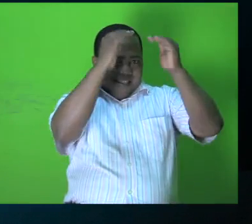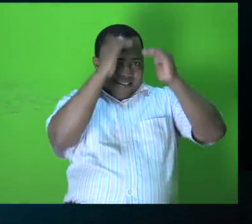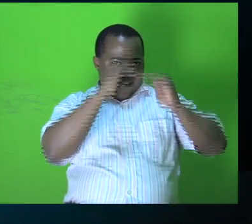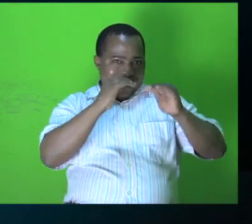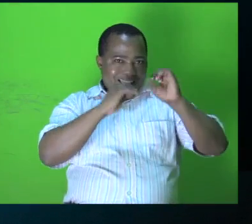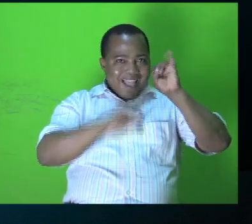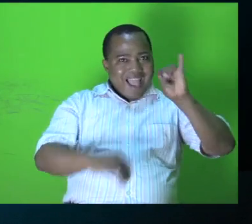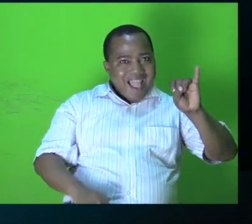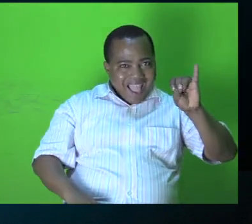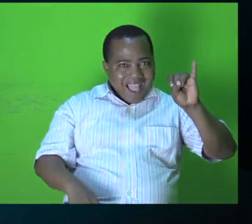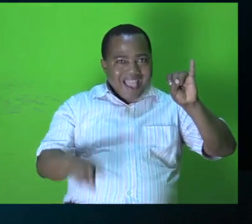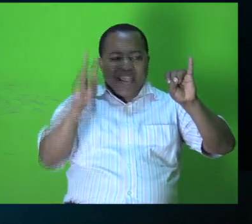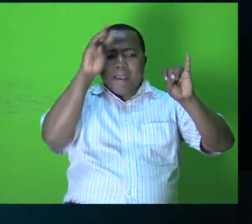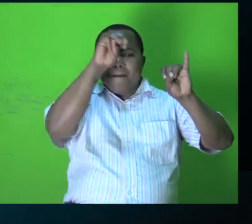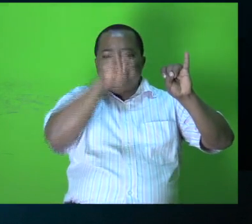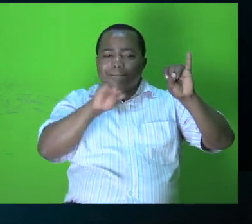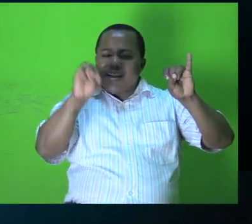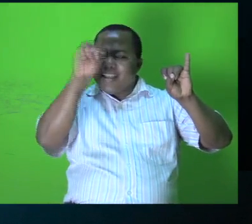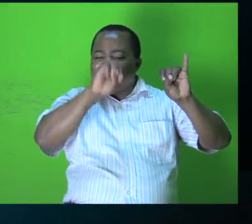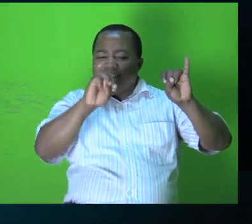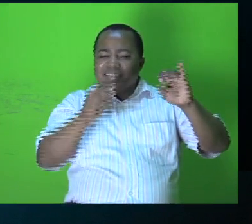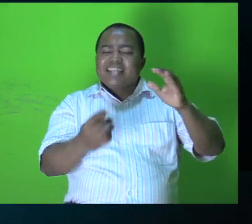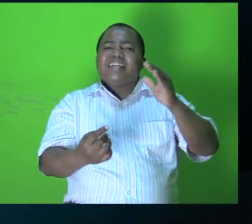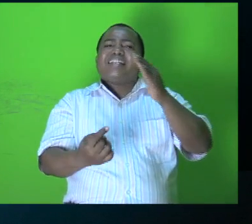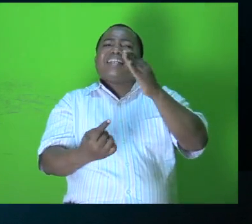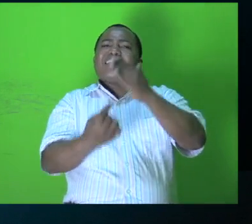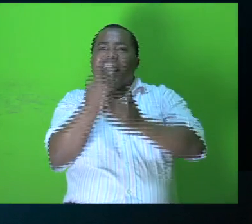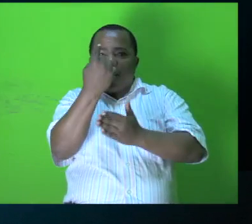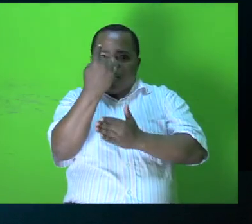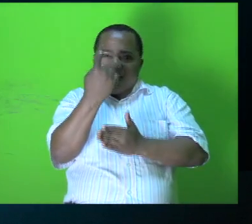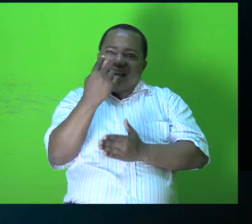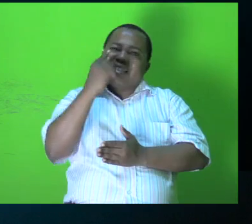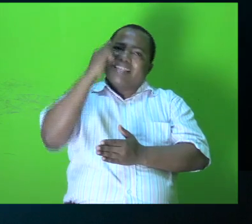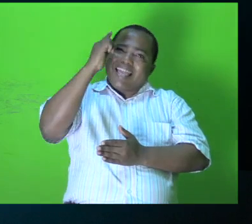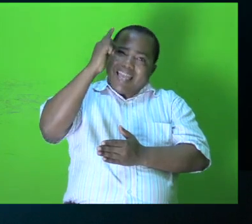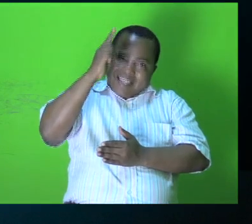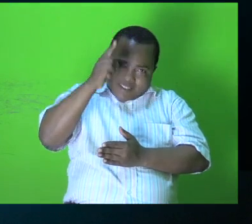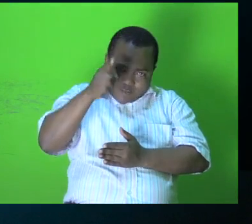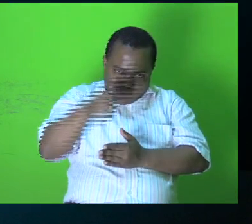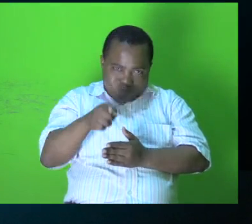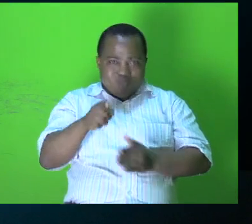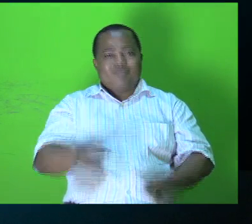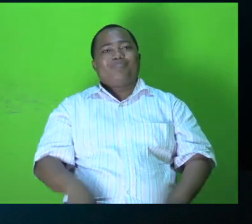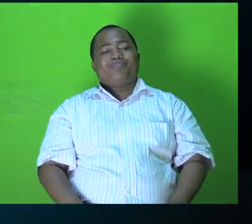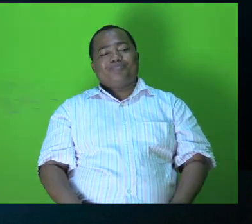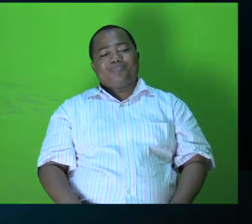I. Meiosis takes place into